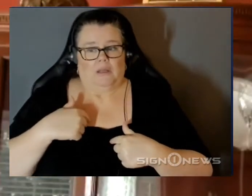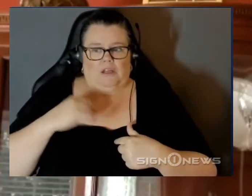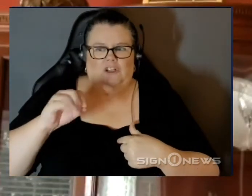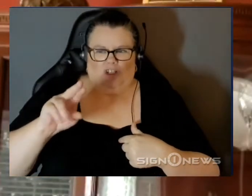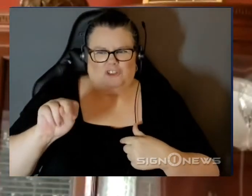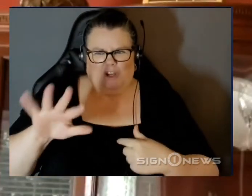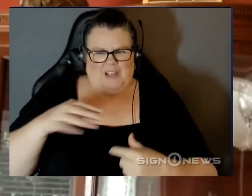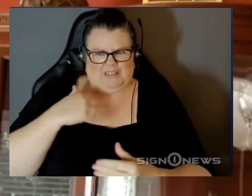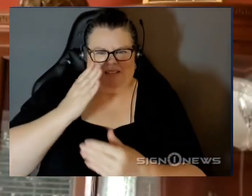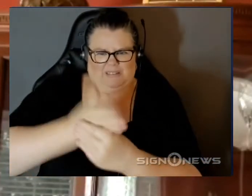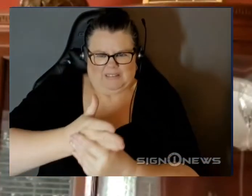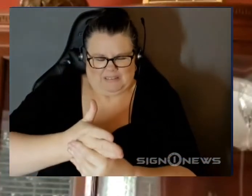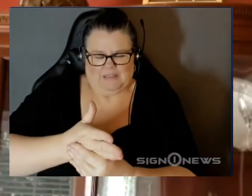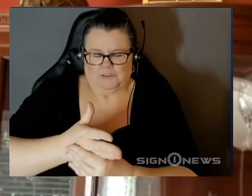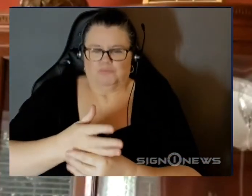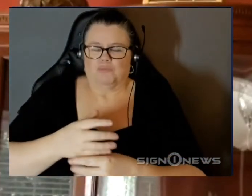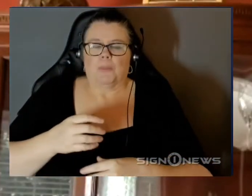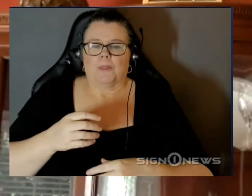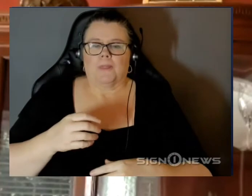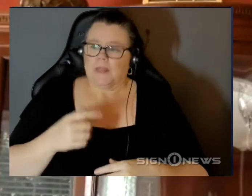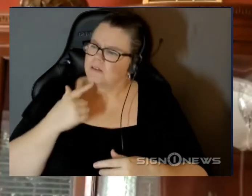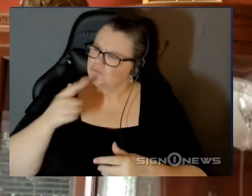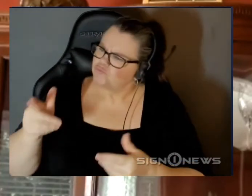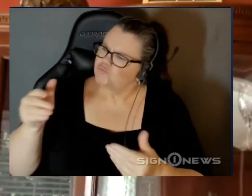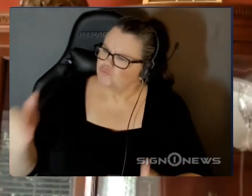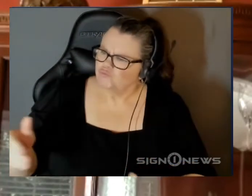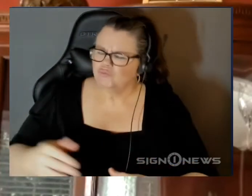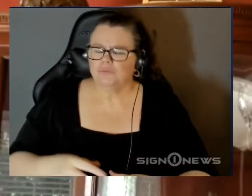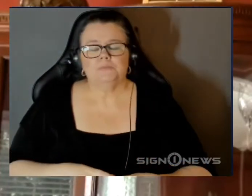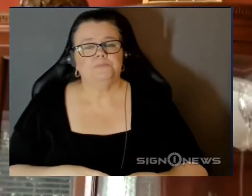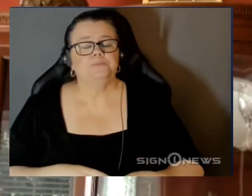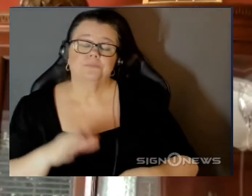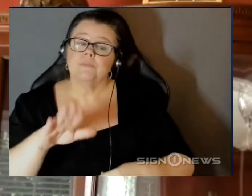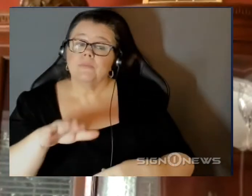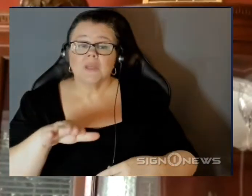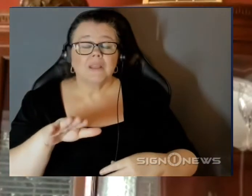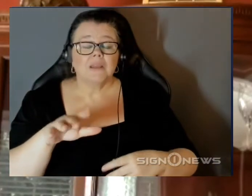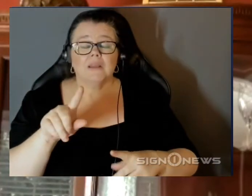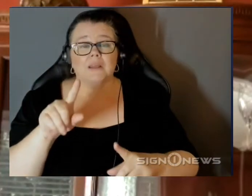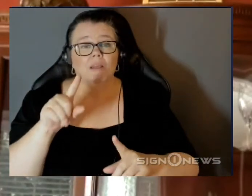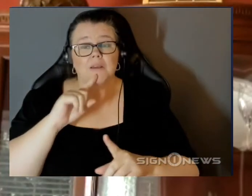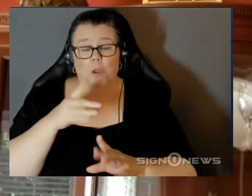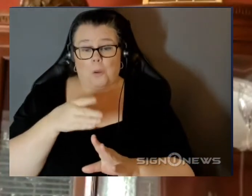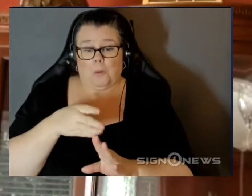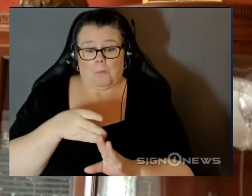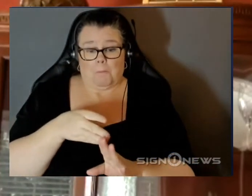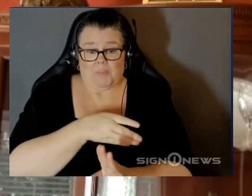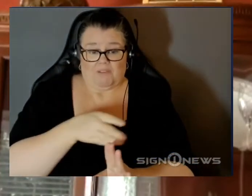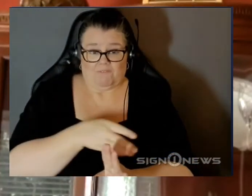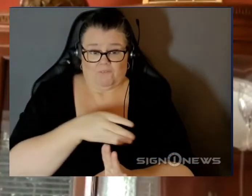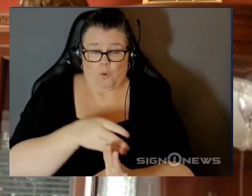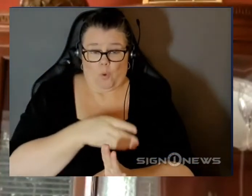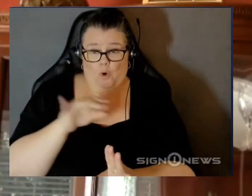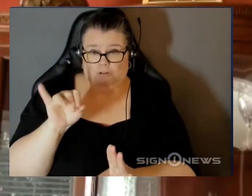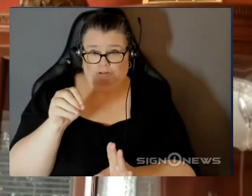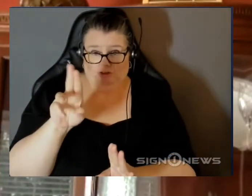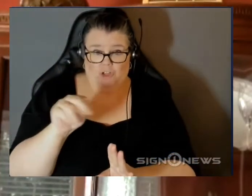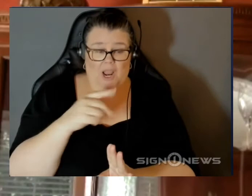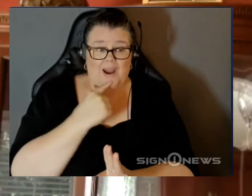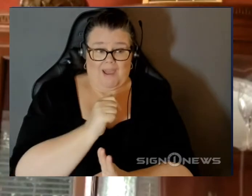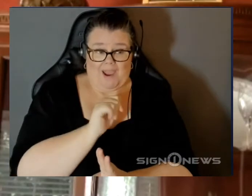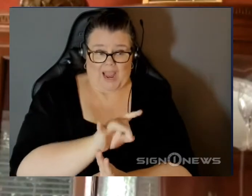the communication. The fact that before he was 18, he could not communicate